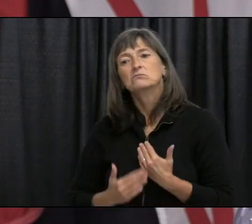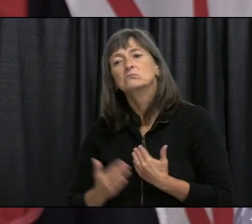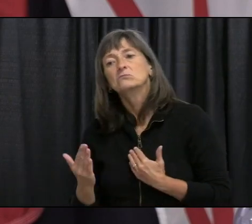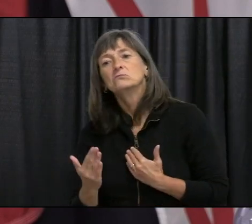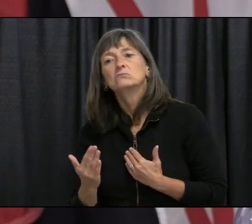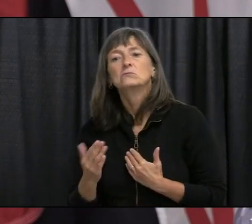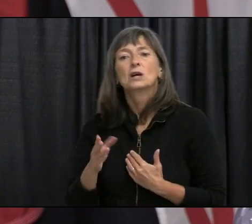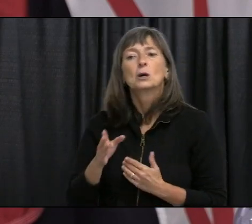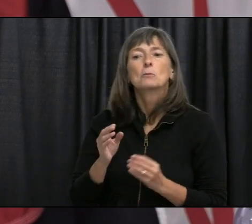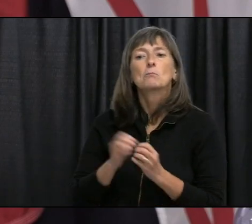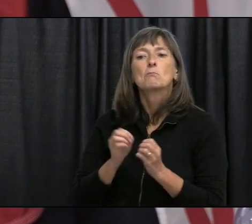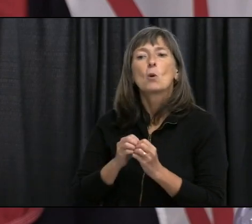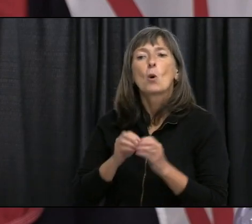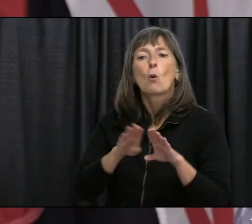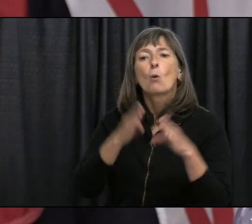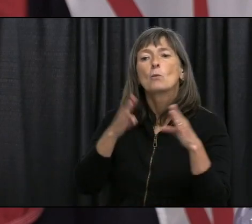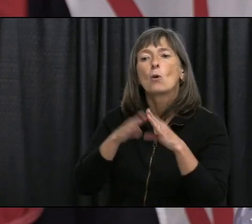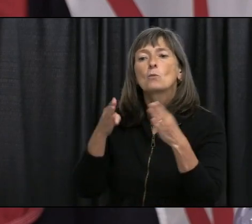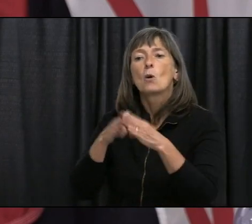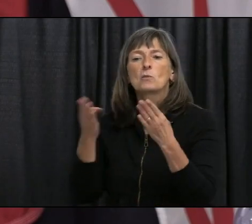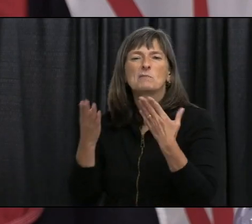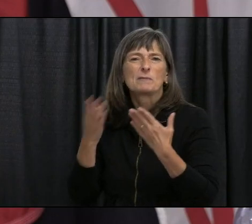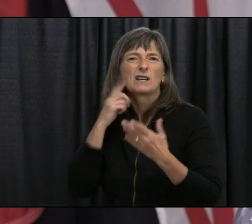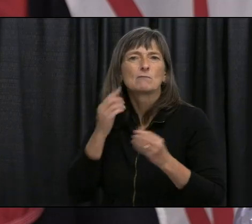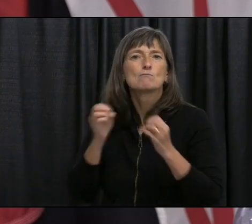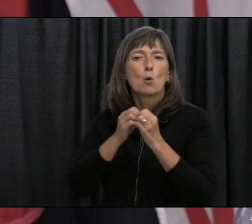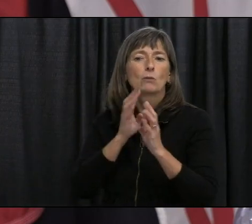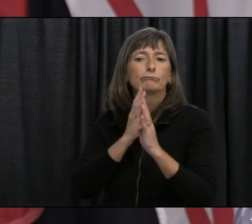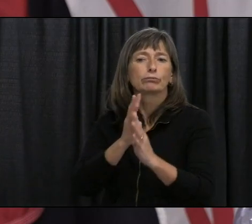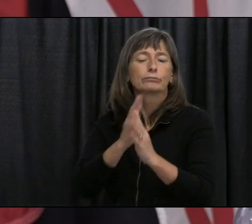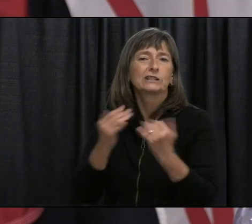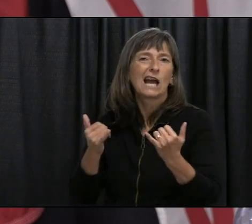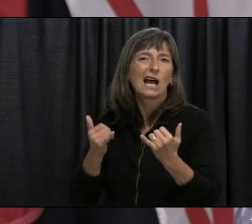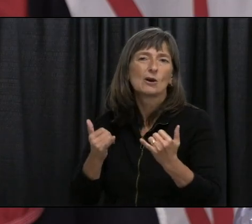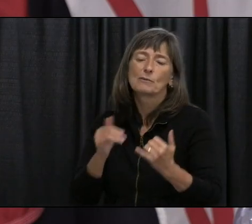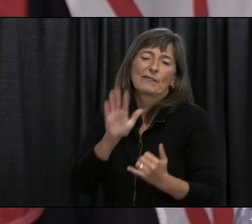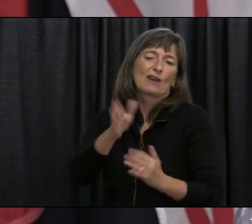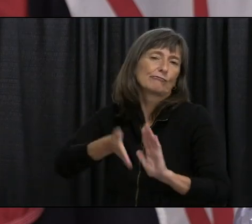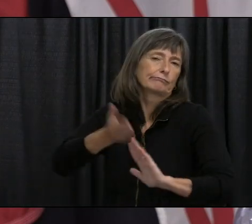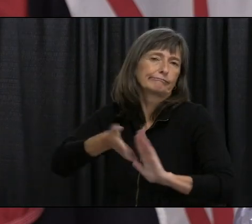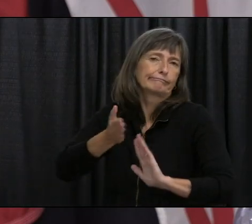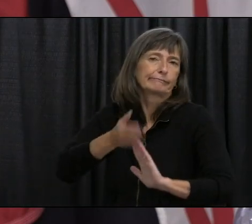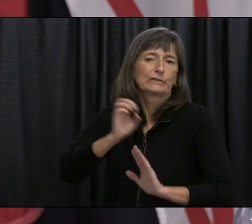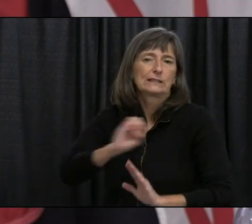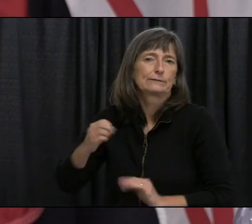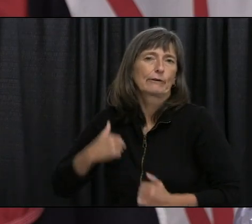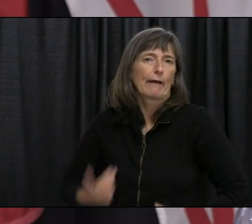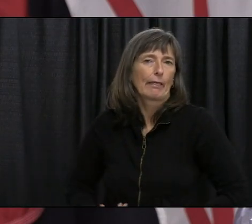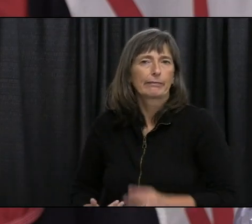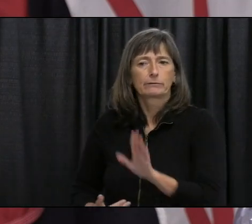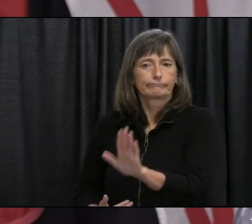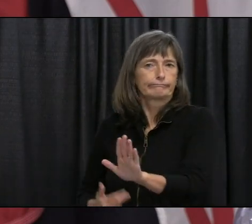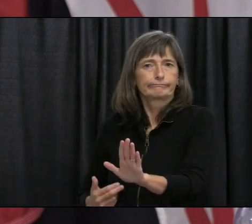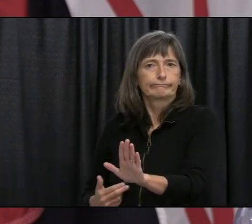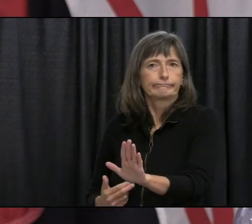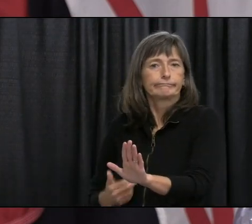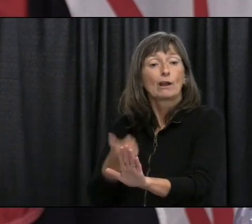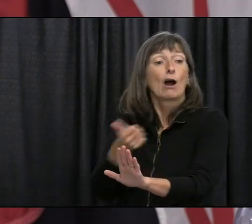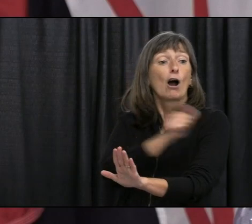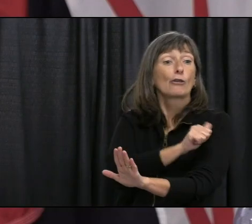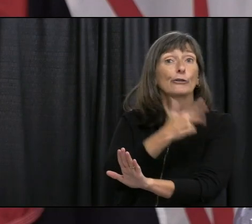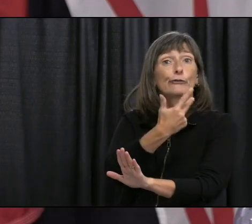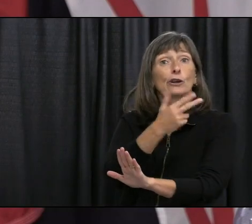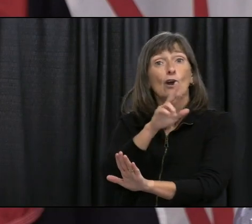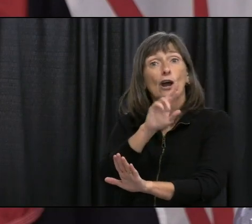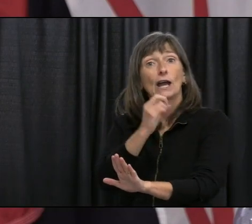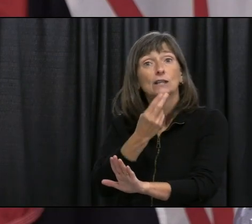of their mothball sites to cope with the increased demand. But those are operational issues for Eastern Health to manage. The other three RHAs have done